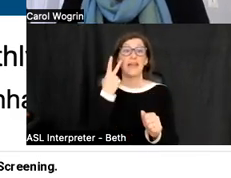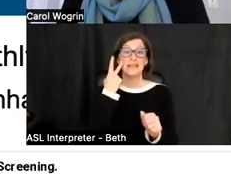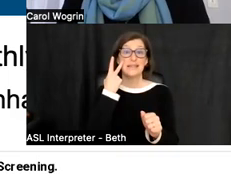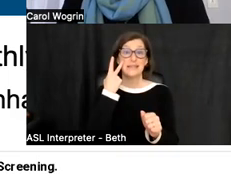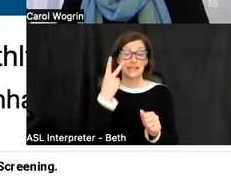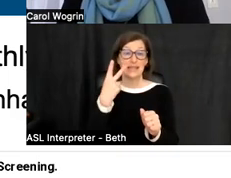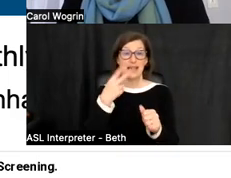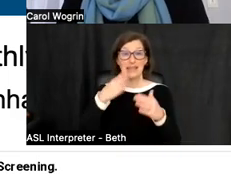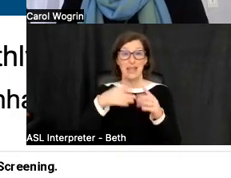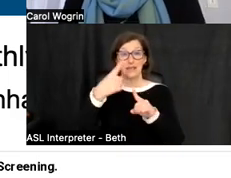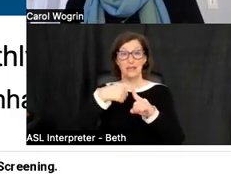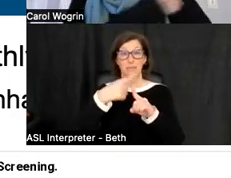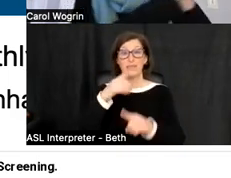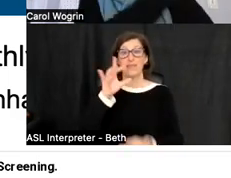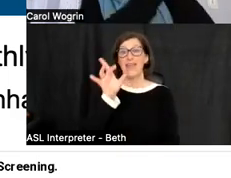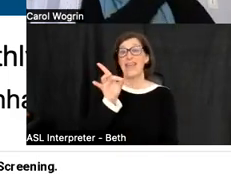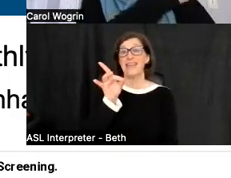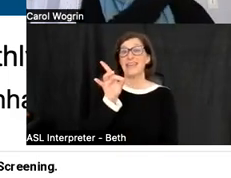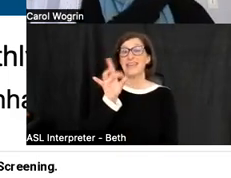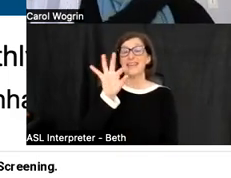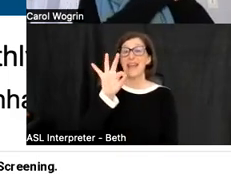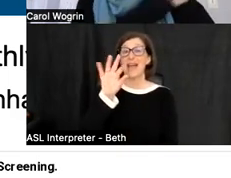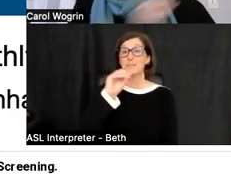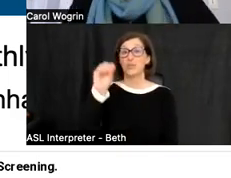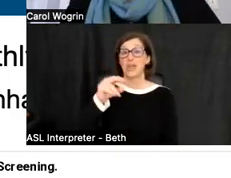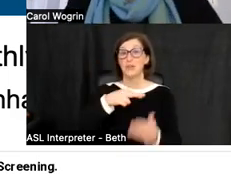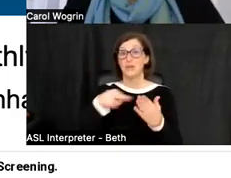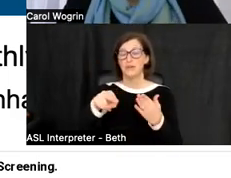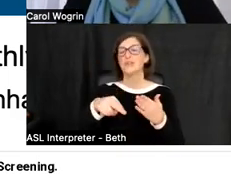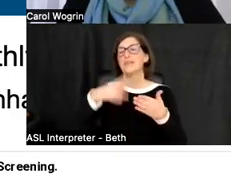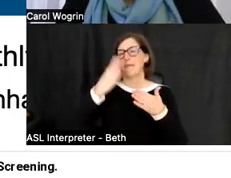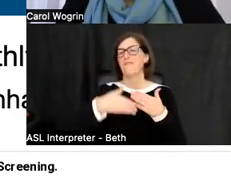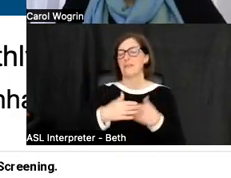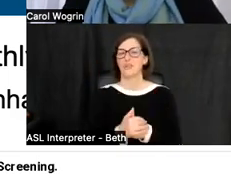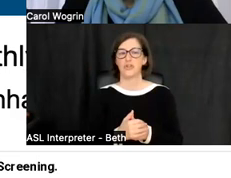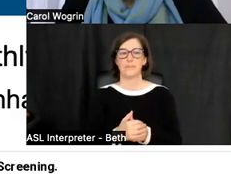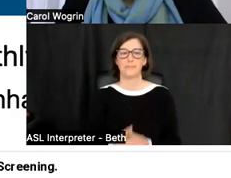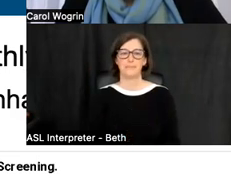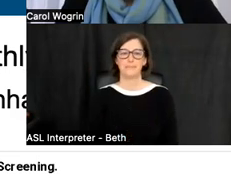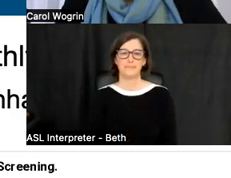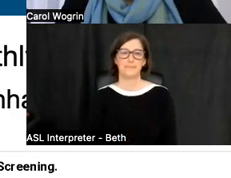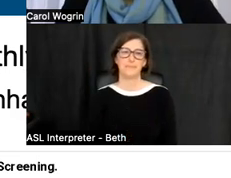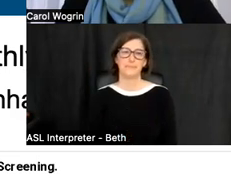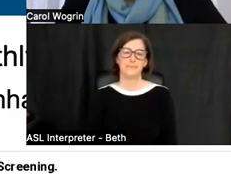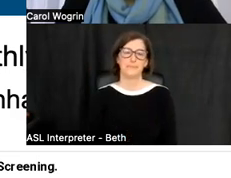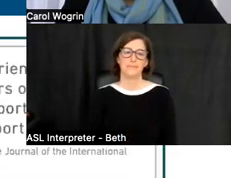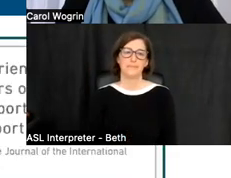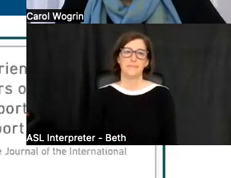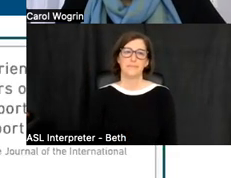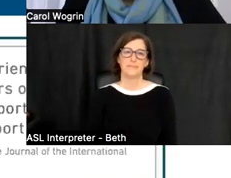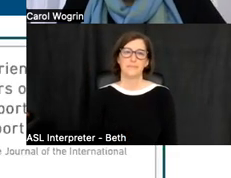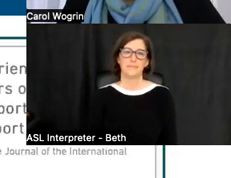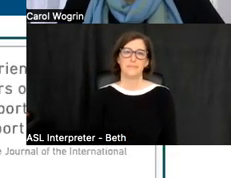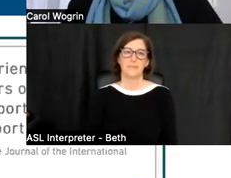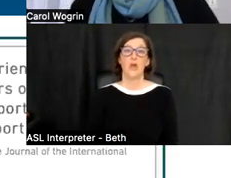the month, 89% of these the referrals have been completed. Next slide, please. And we also